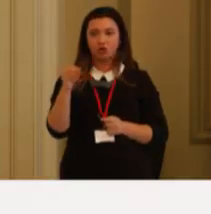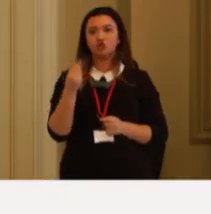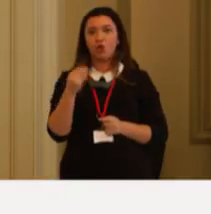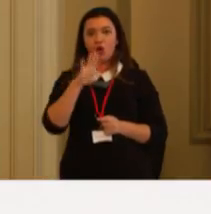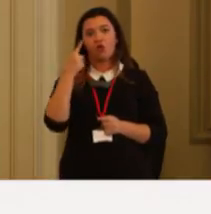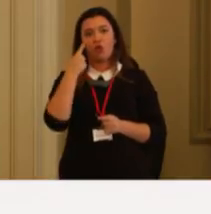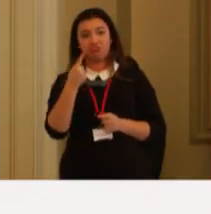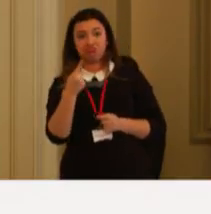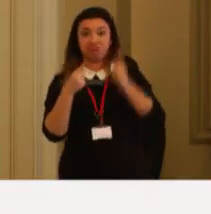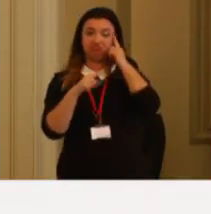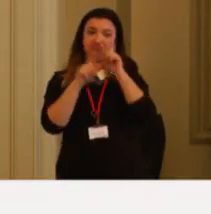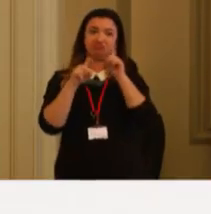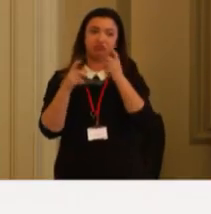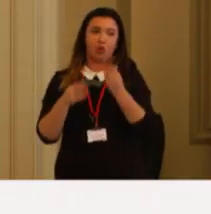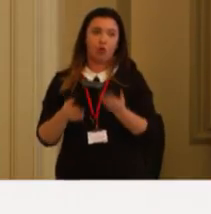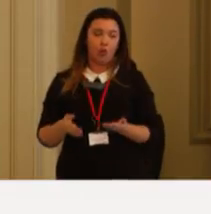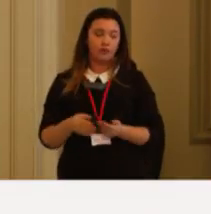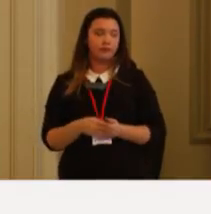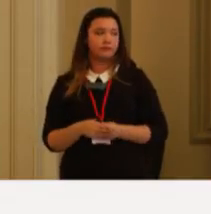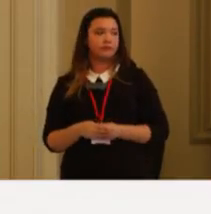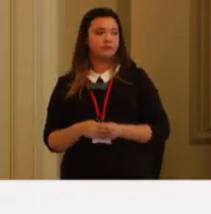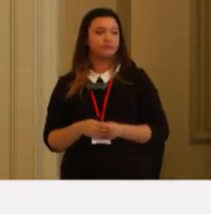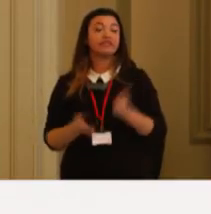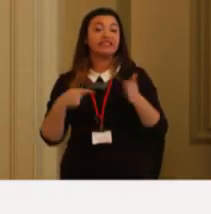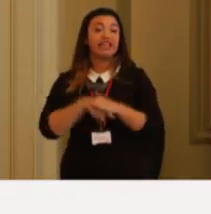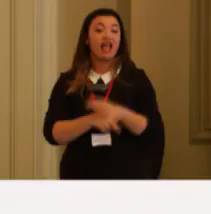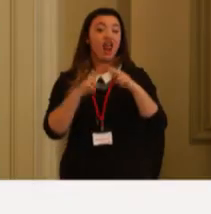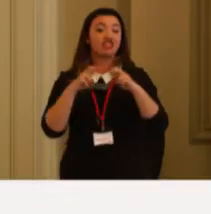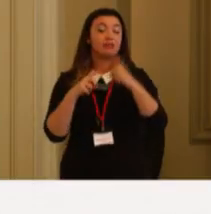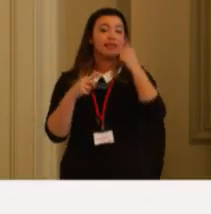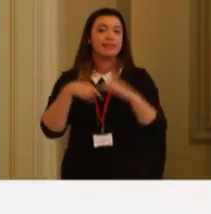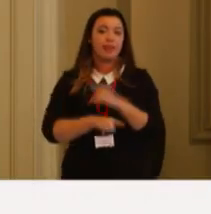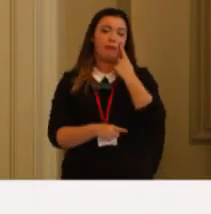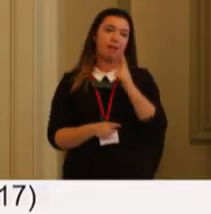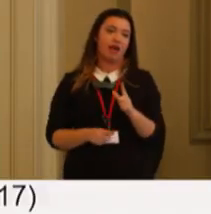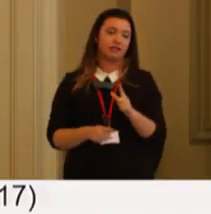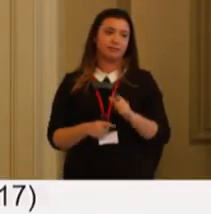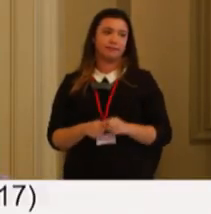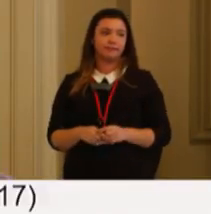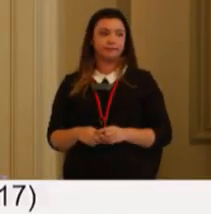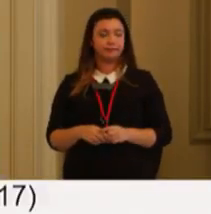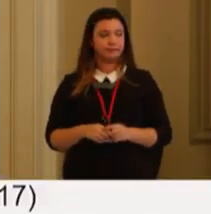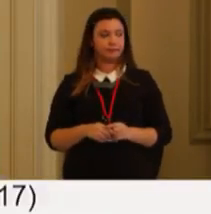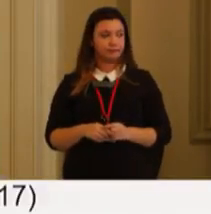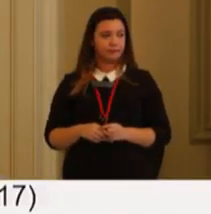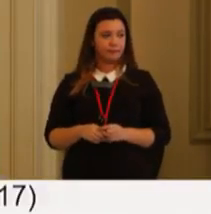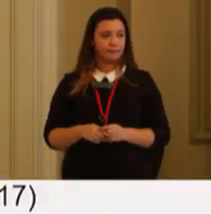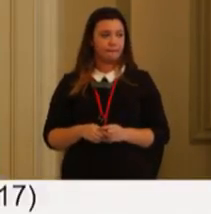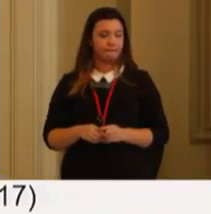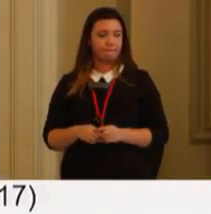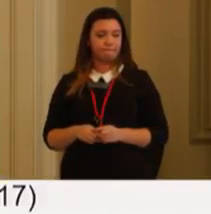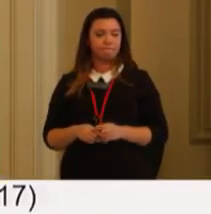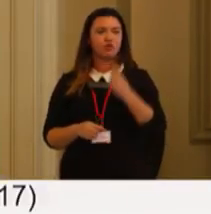percentages. Numerically, it's quite a big group. You've got to pay attention to every single breakdown when you're dealing with